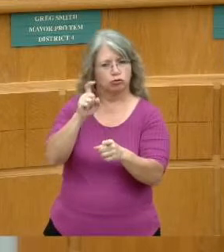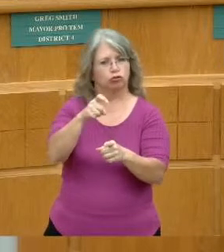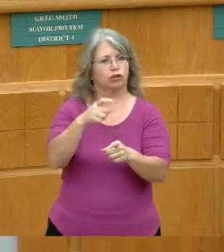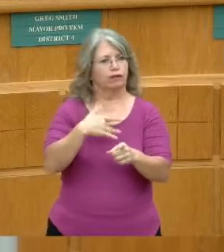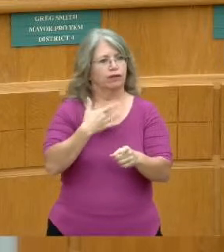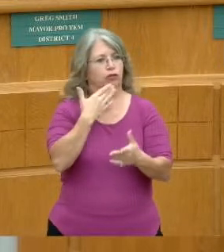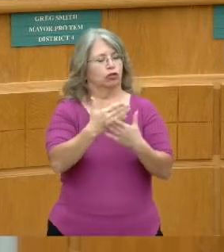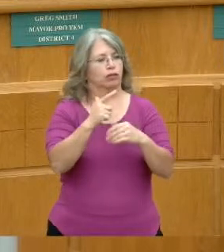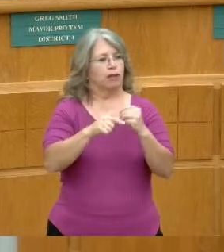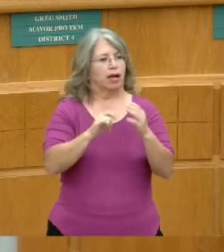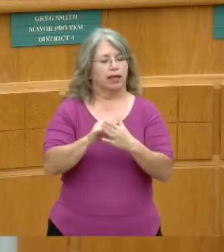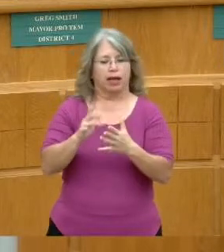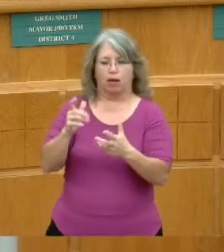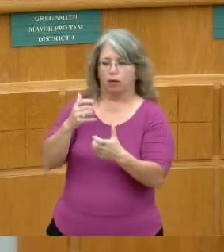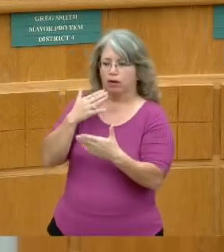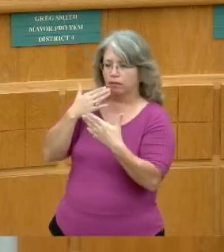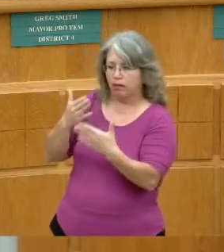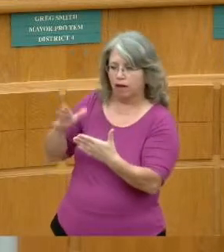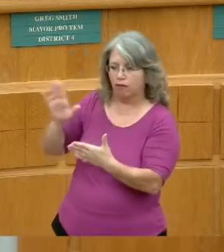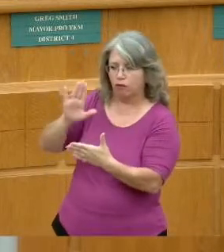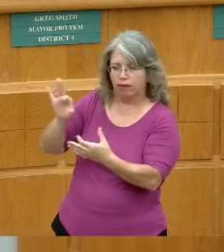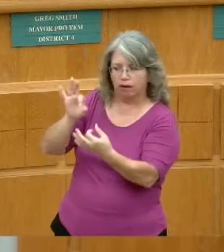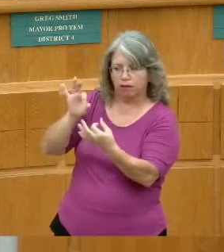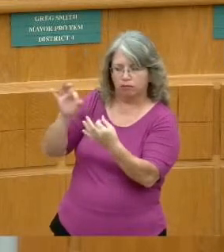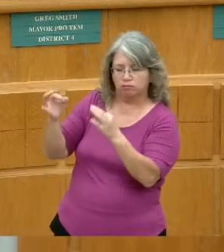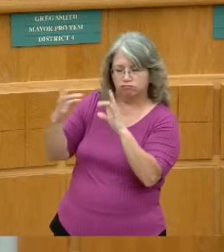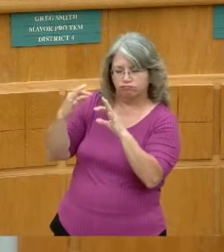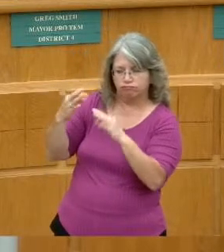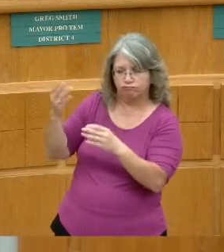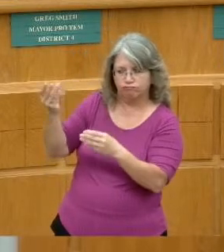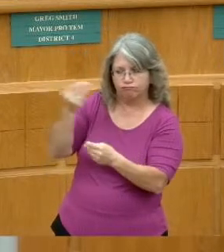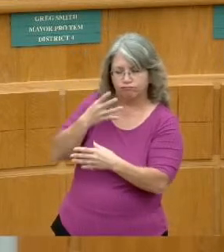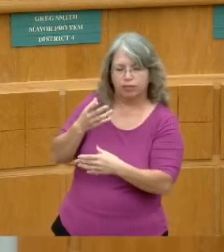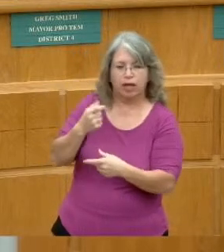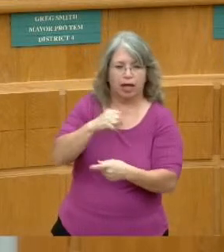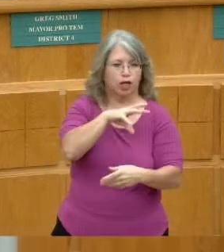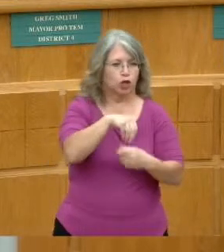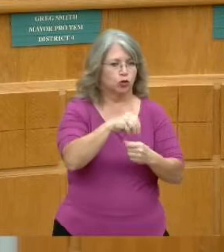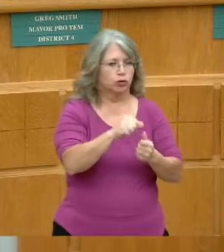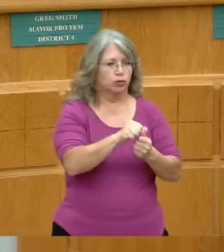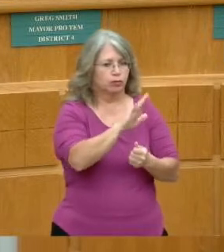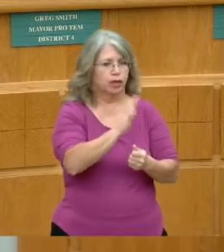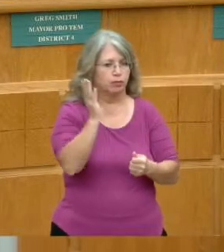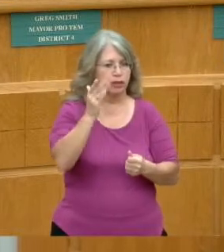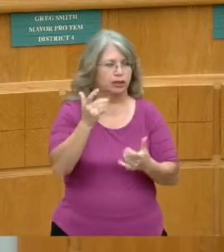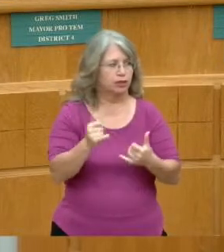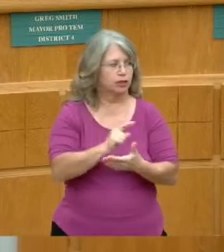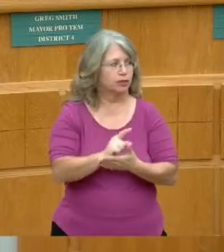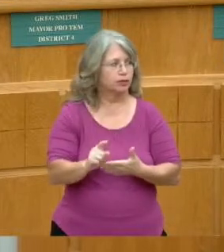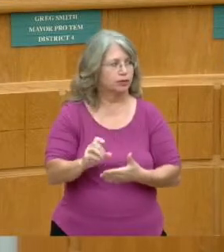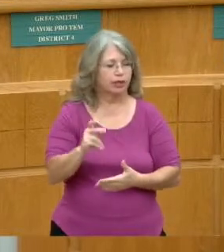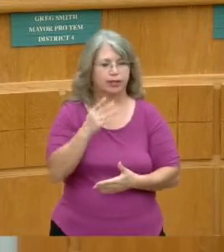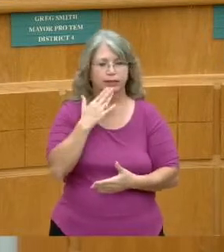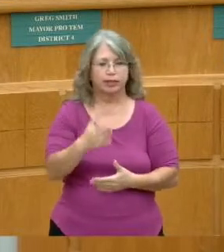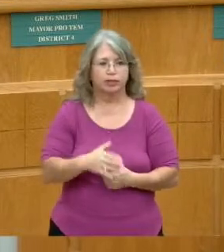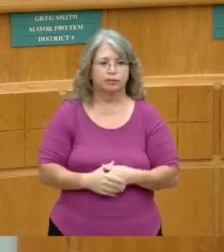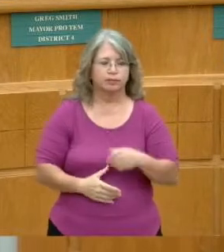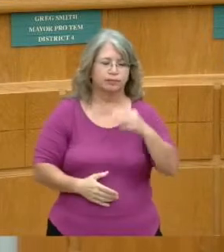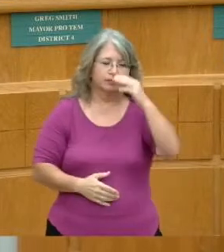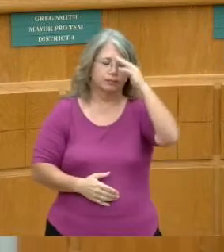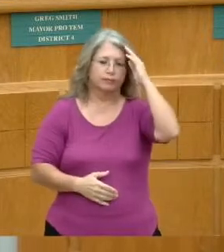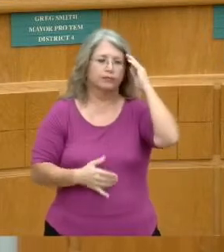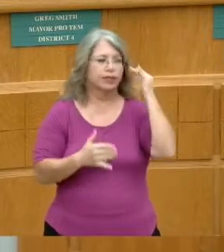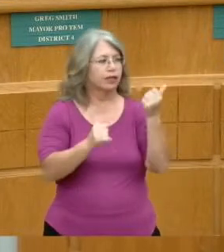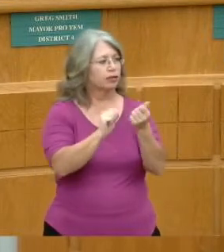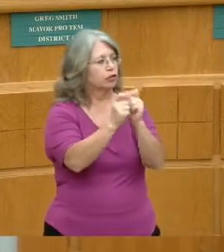for helping give me feedback that went into the presentation this week. All right, thank you. En resumen,